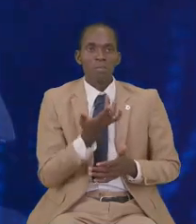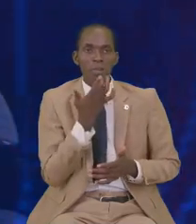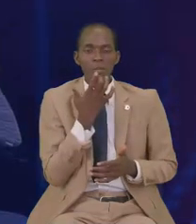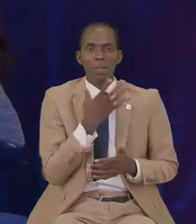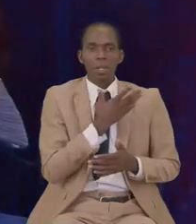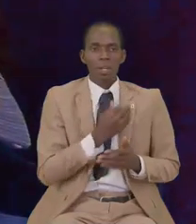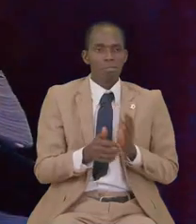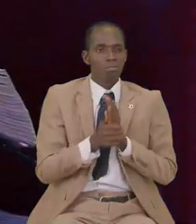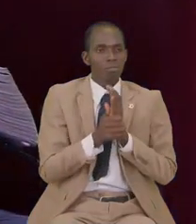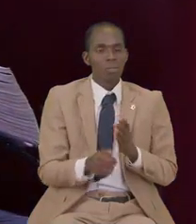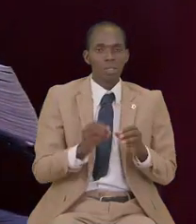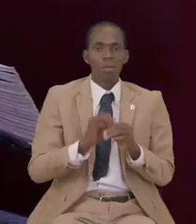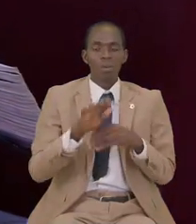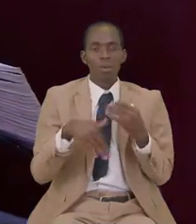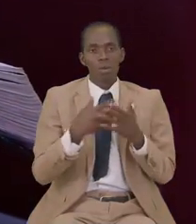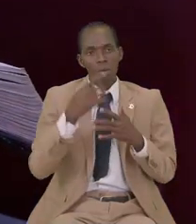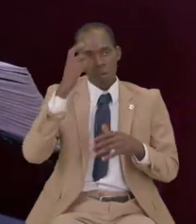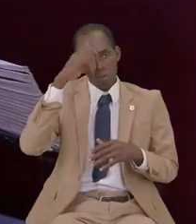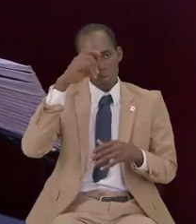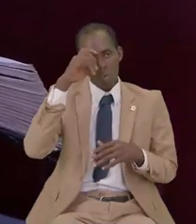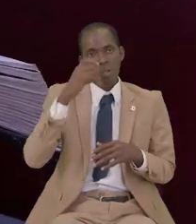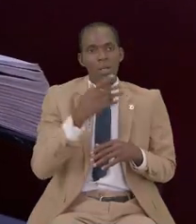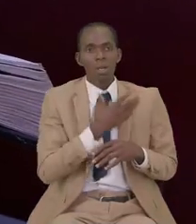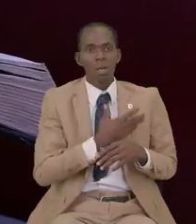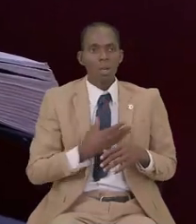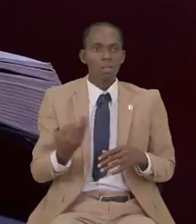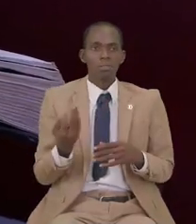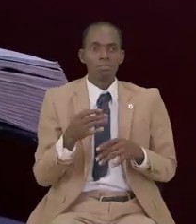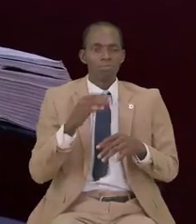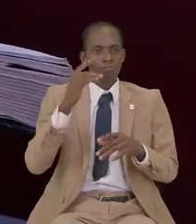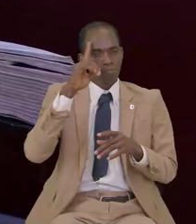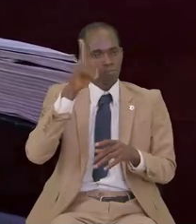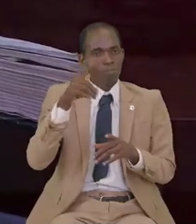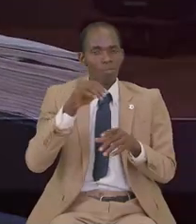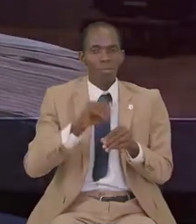and skillful in all wisdom and cunning